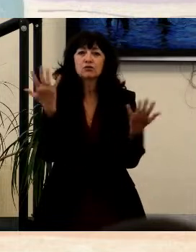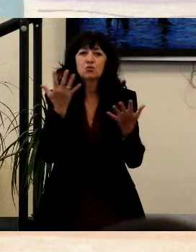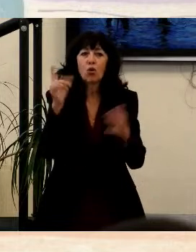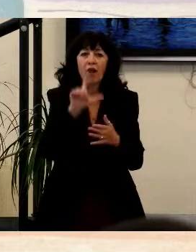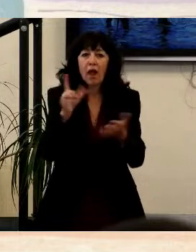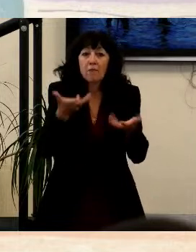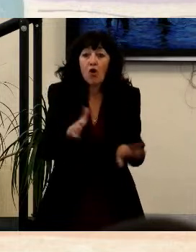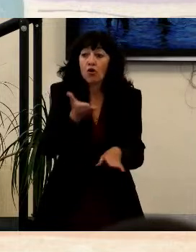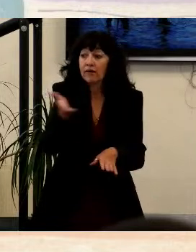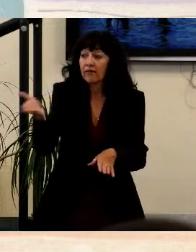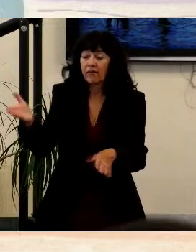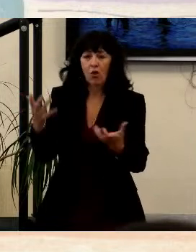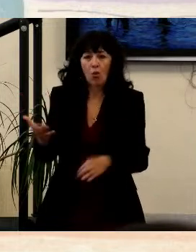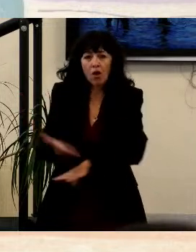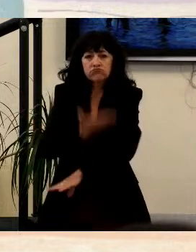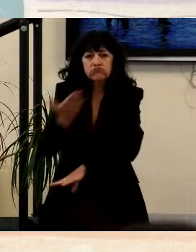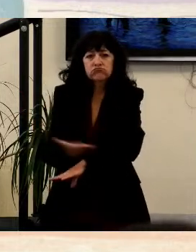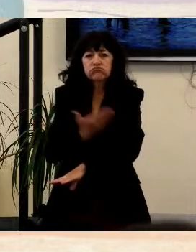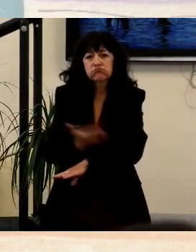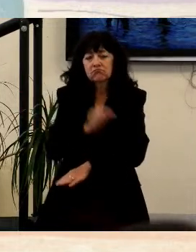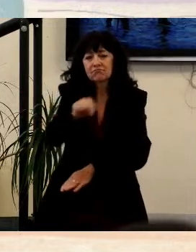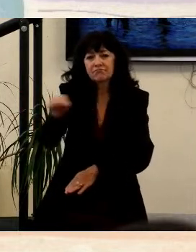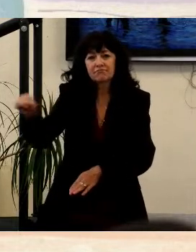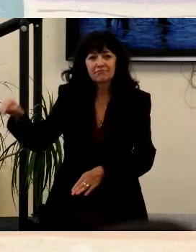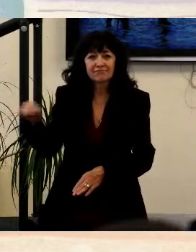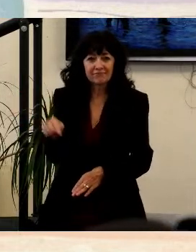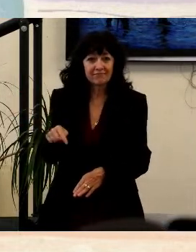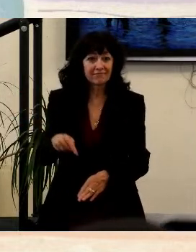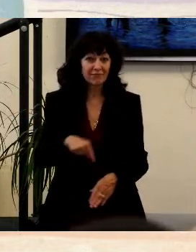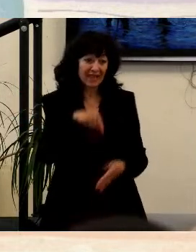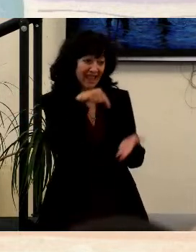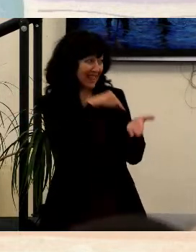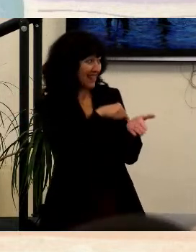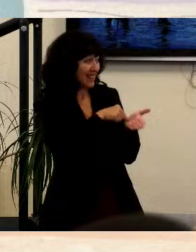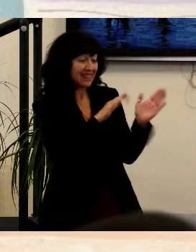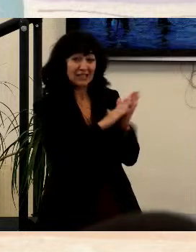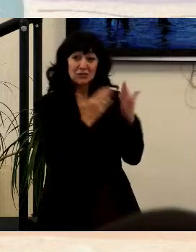way, the book is in English and Spanish.